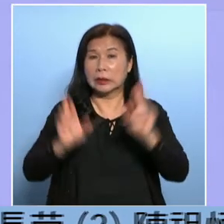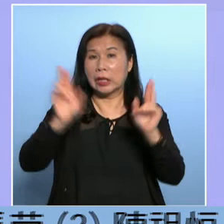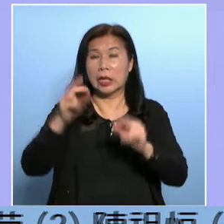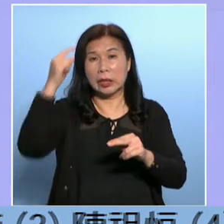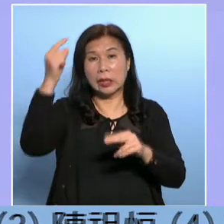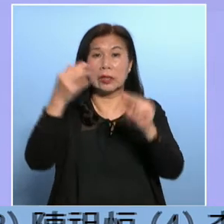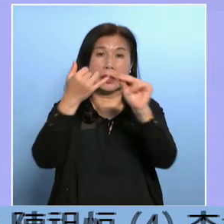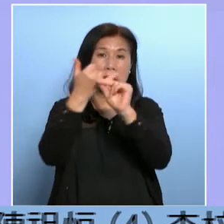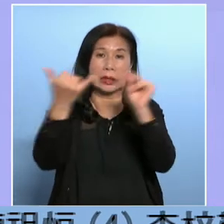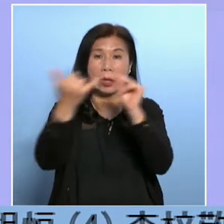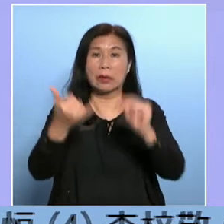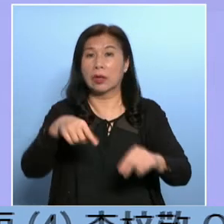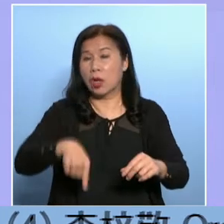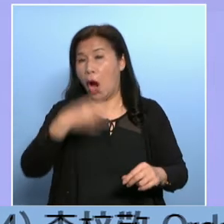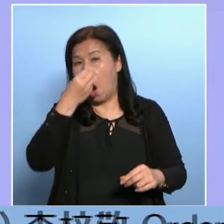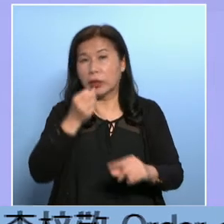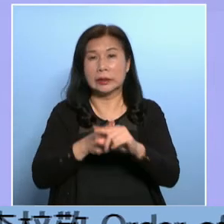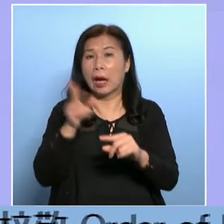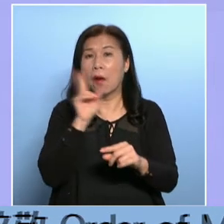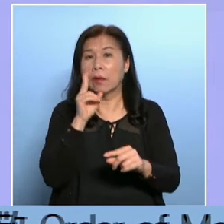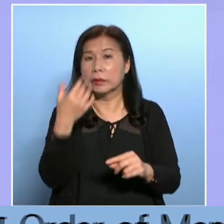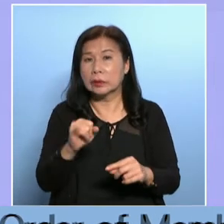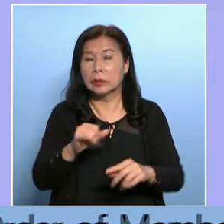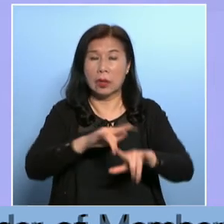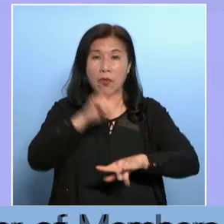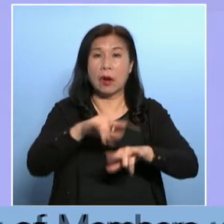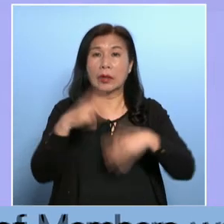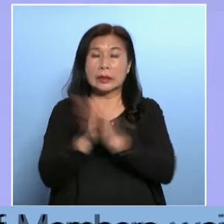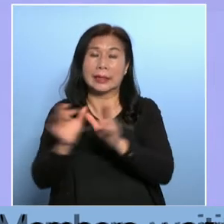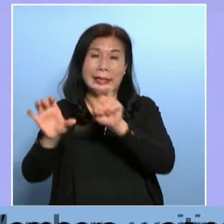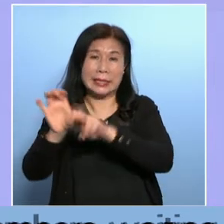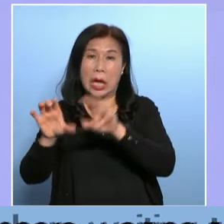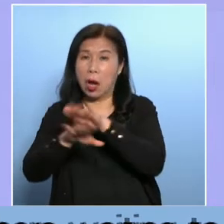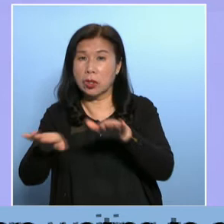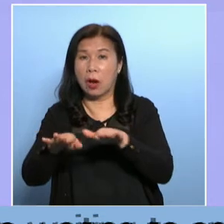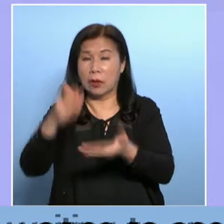It spent 70 days, 6 in lockdowns.